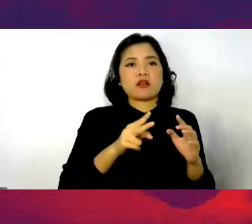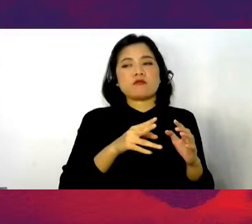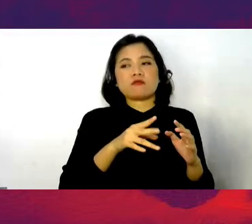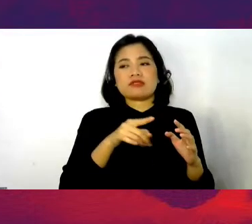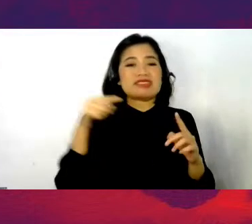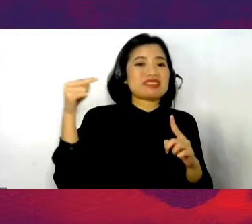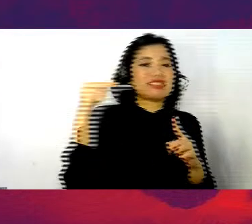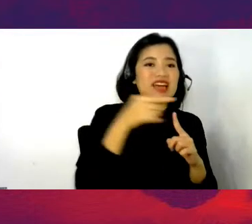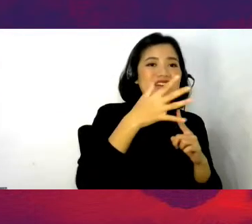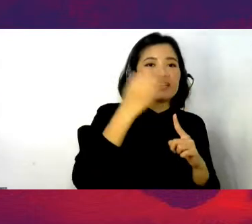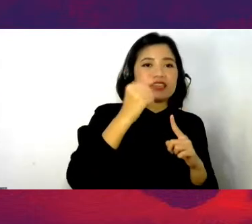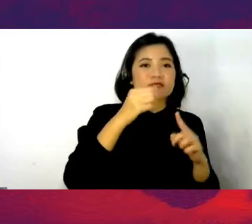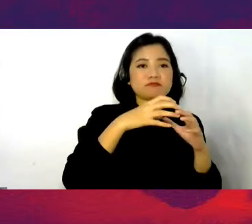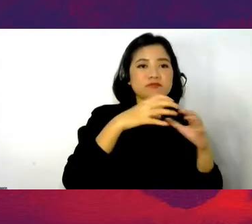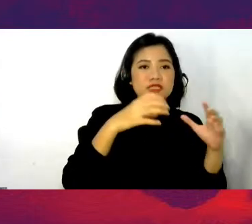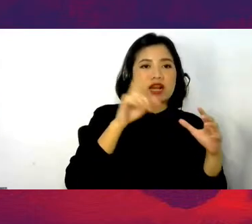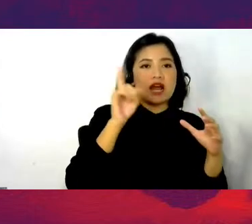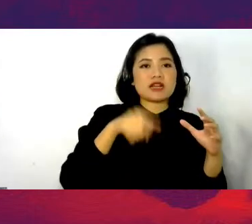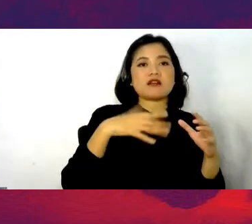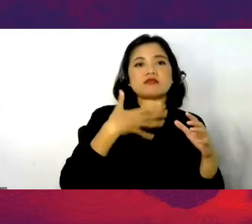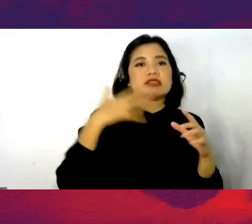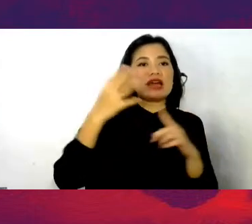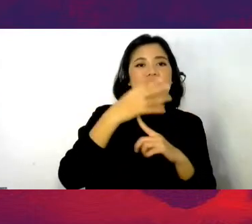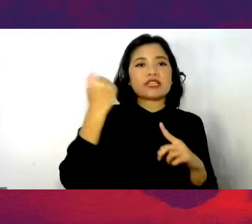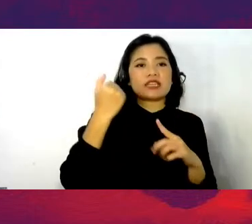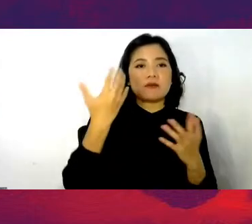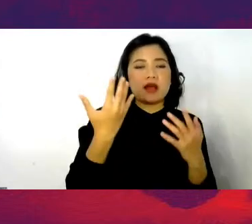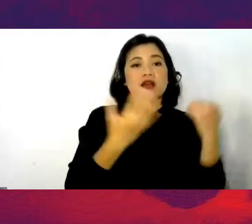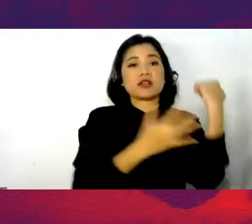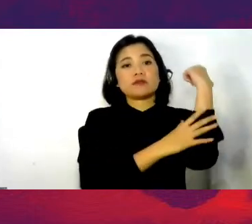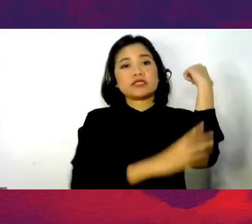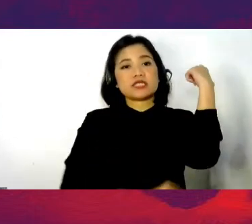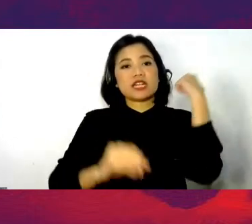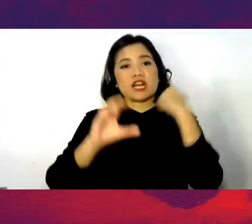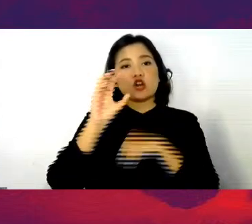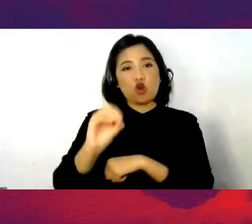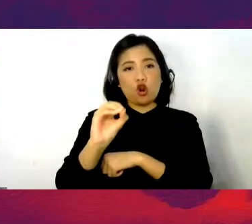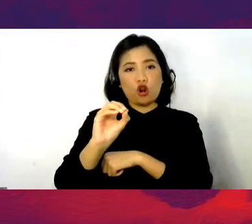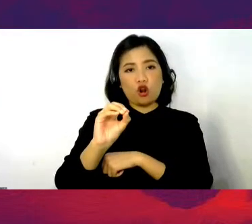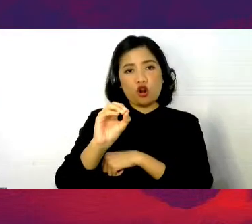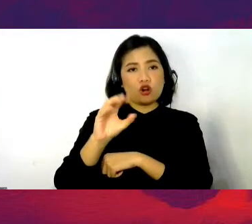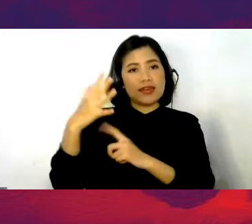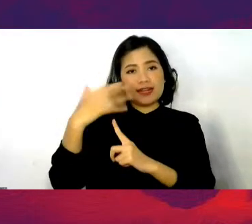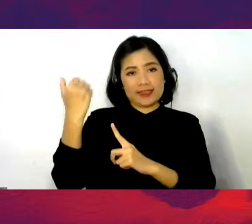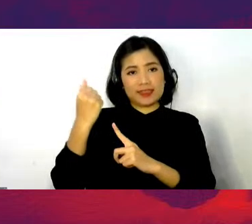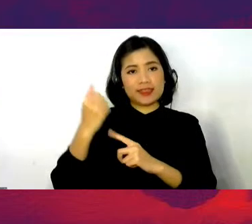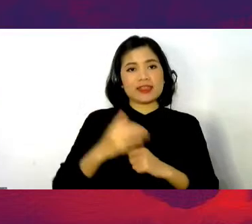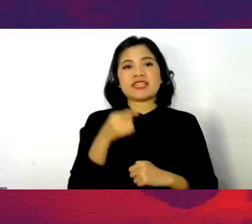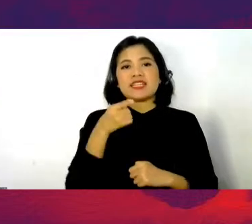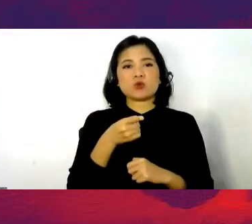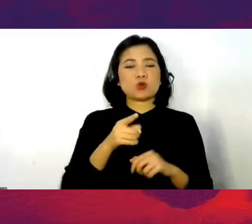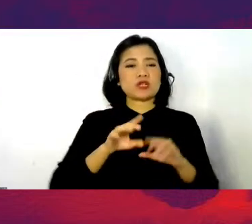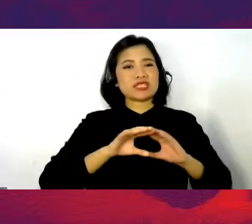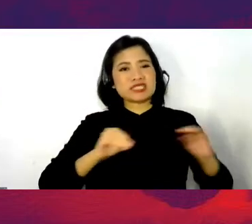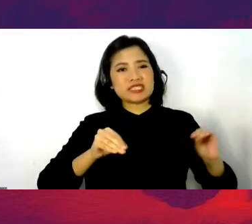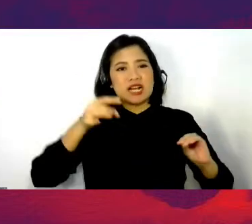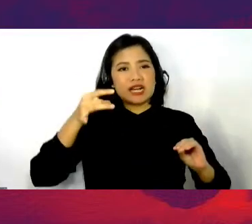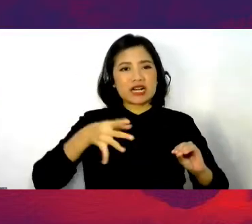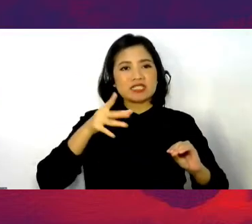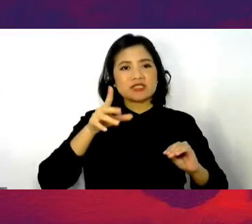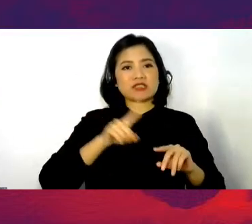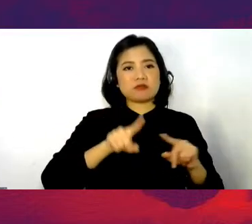like to achieve our zero extreme poverty by 2024. This is a hard task, and our fellow friends